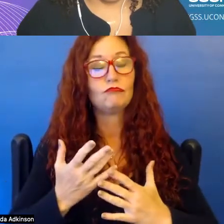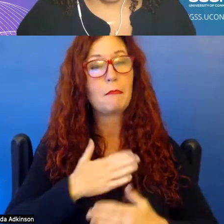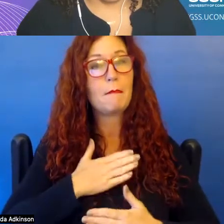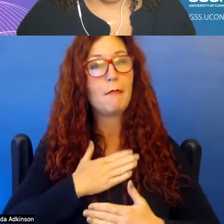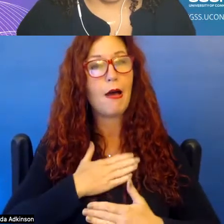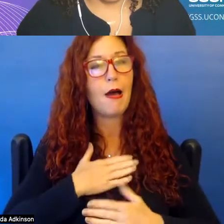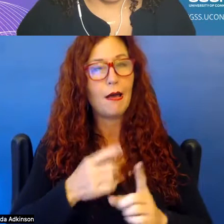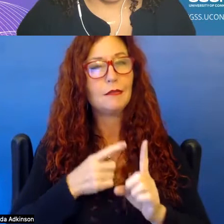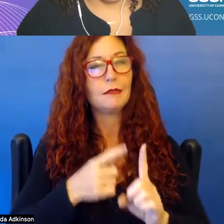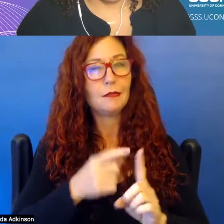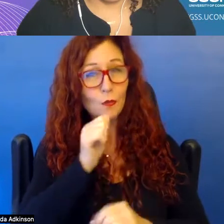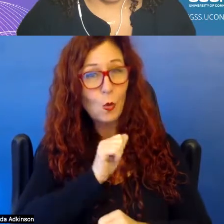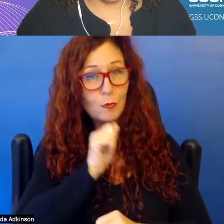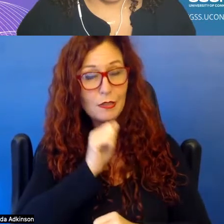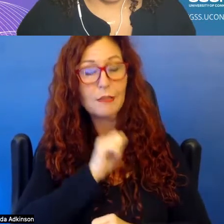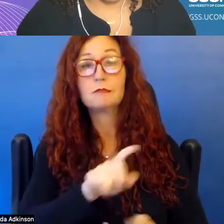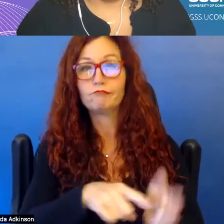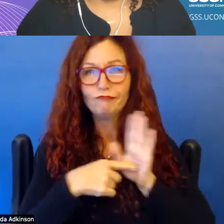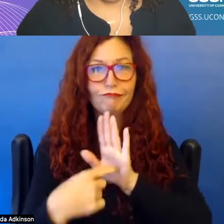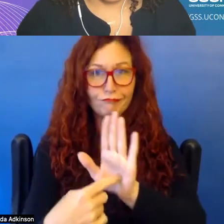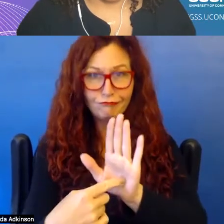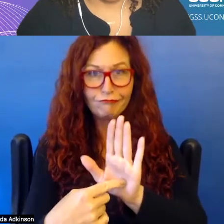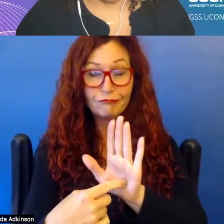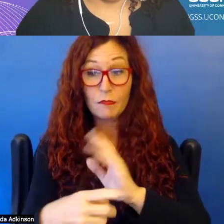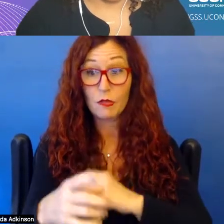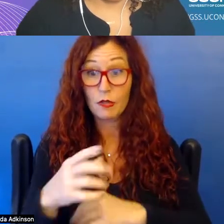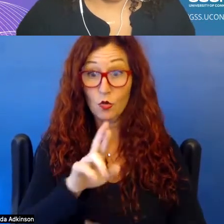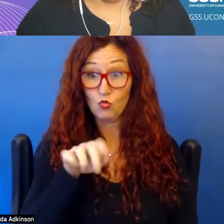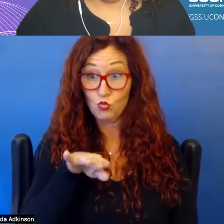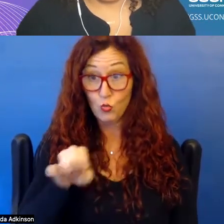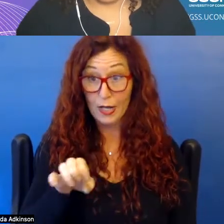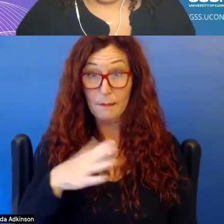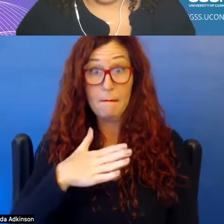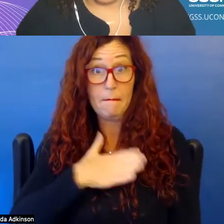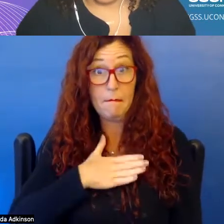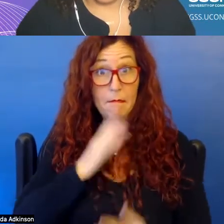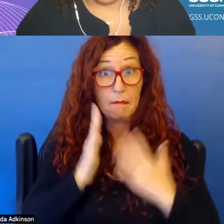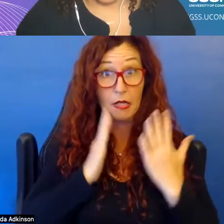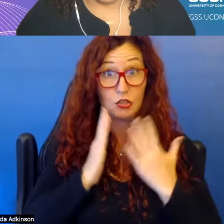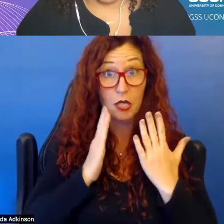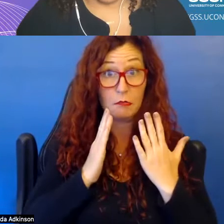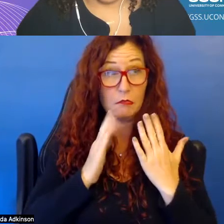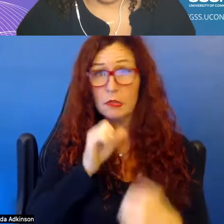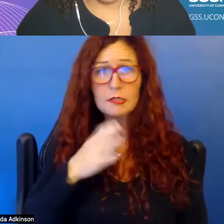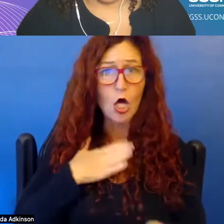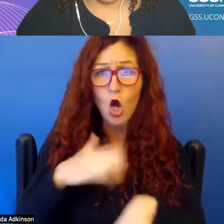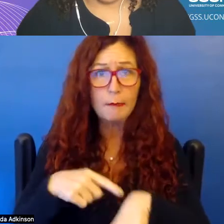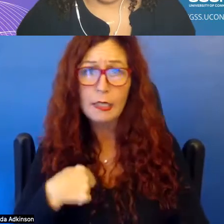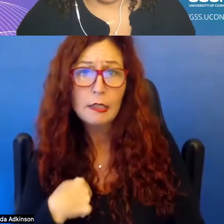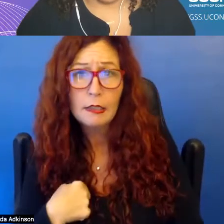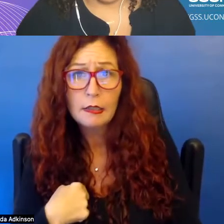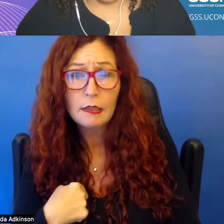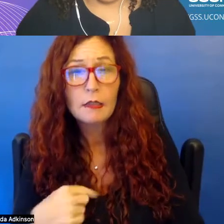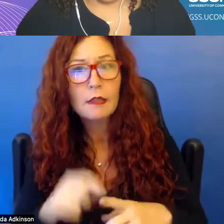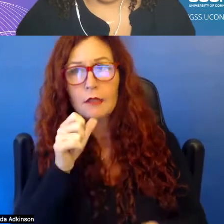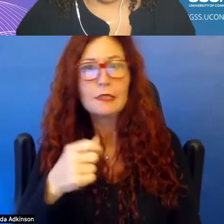know that the shame is not on me that I was raped, that I was molested as a child. There's no shame on me. And I don't want to even put shame on the harm doer,